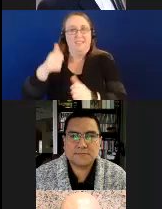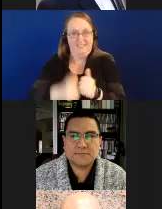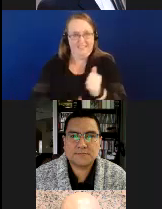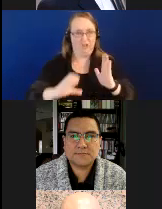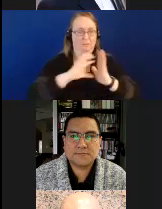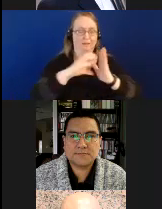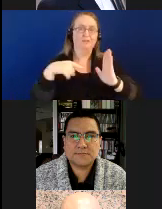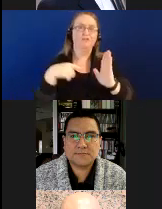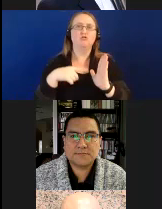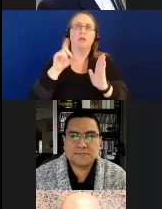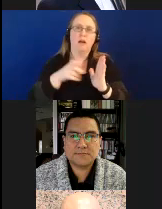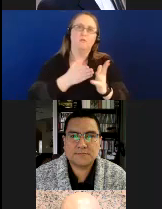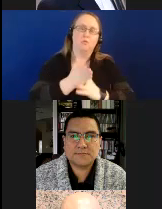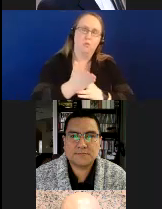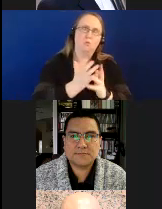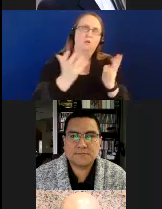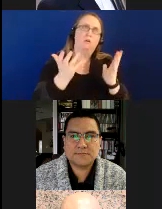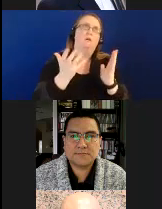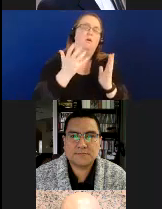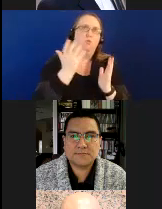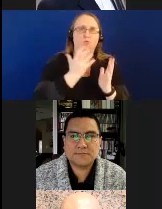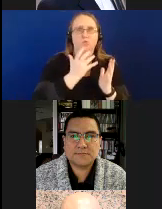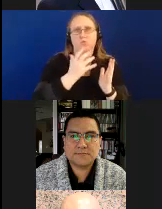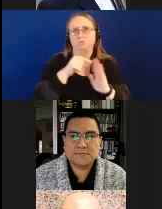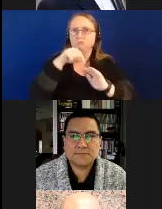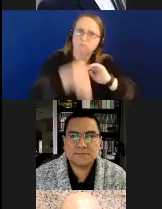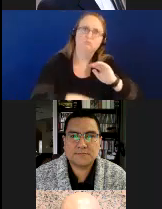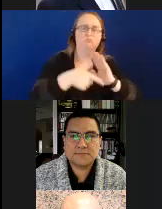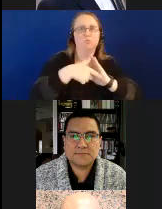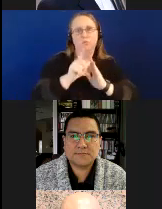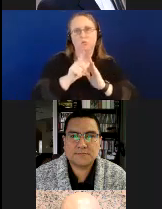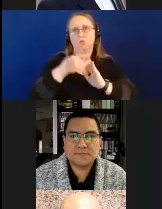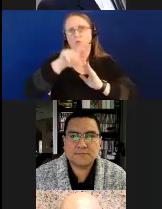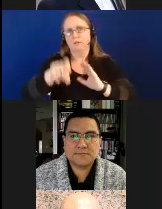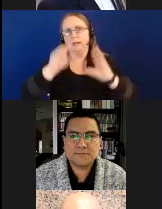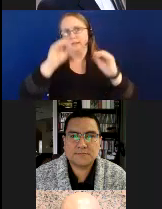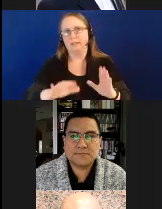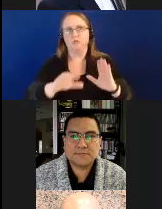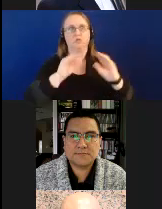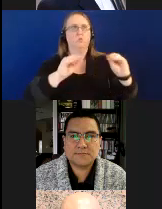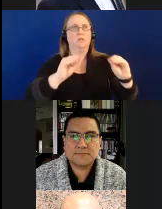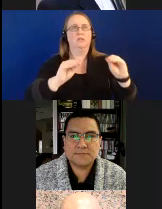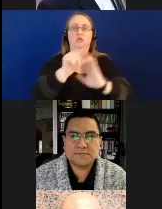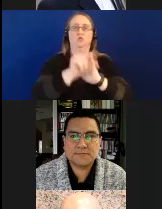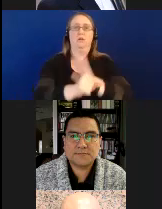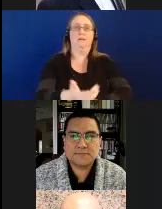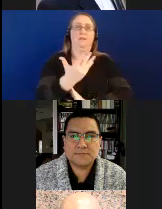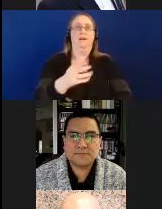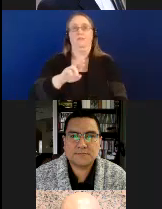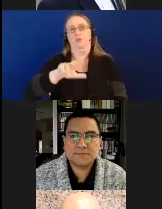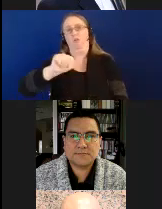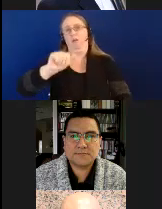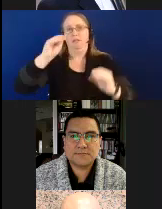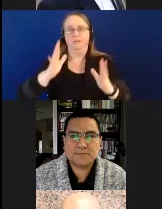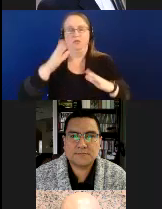through an intensive review from a group of Texas teachers who teach grade 5 RLA teachers, who come in,